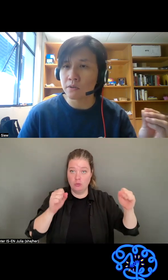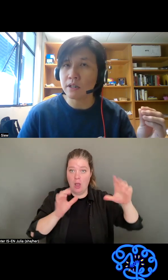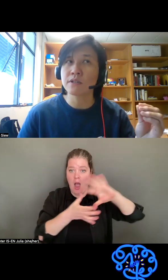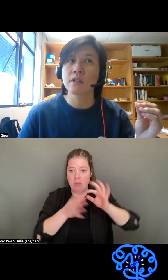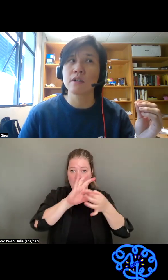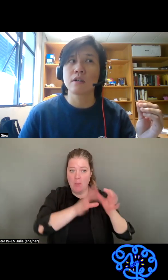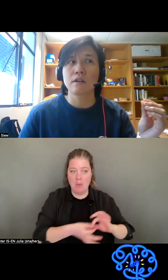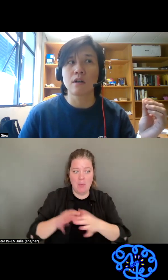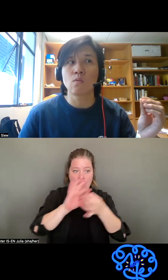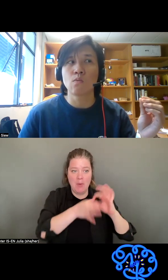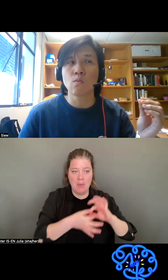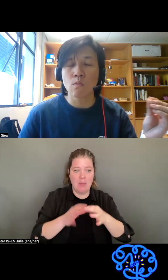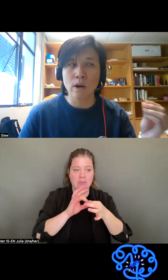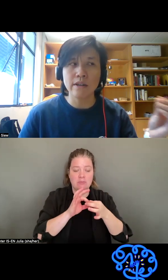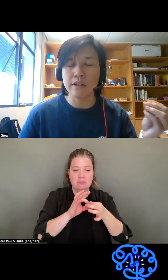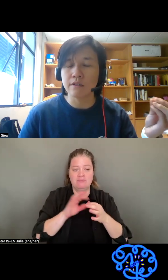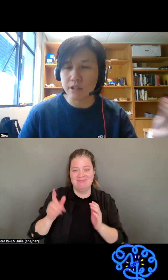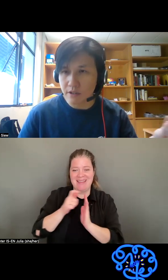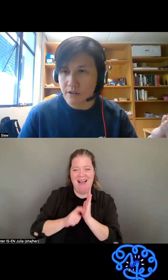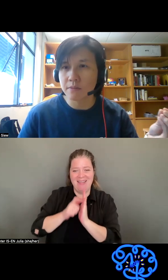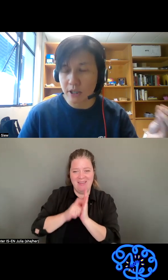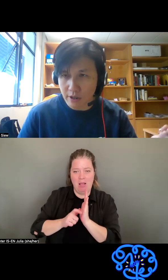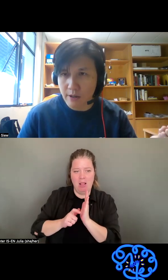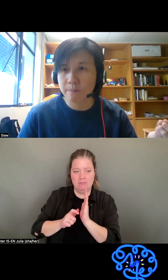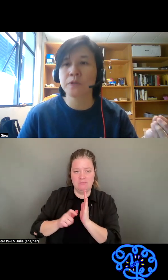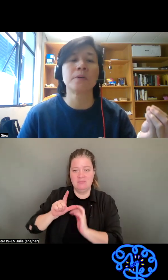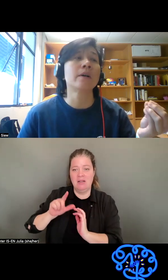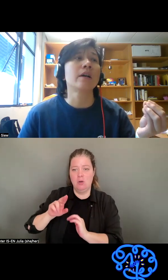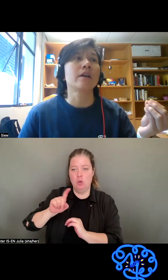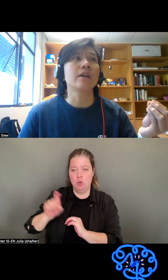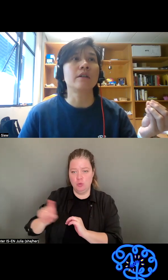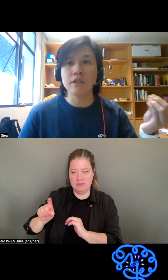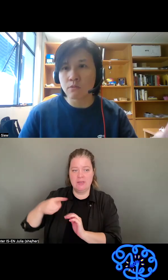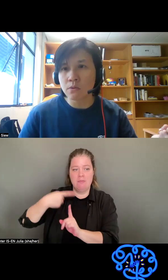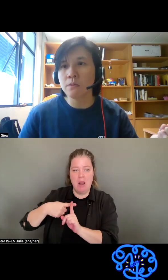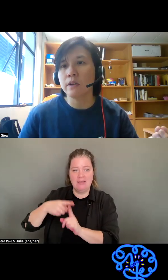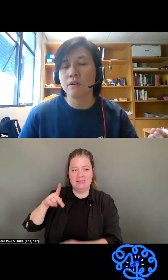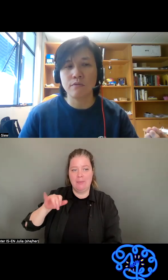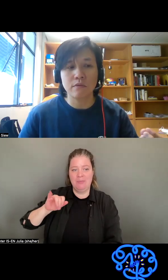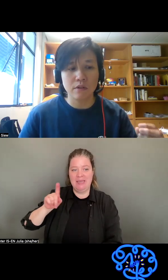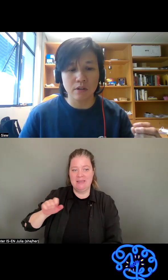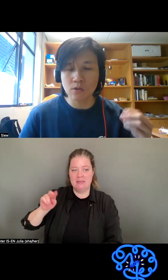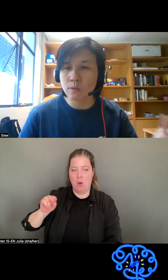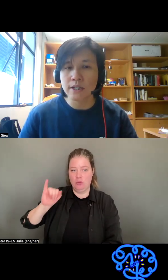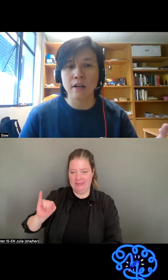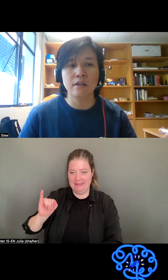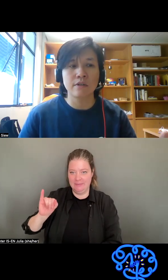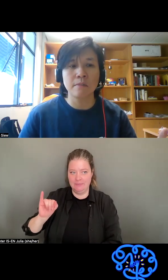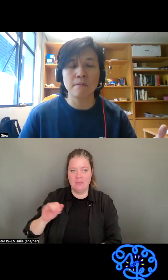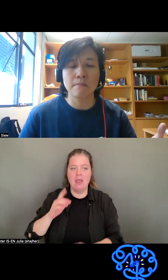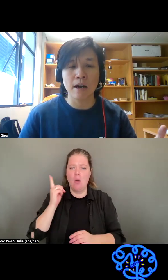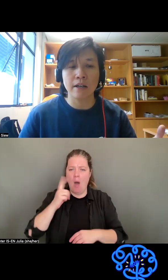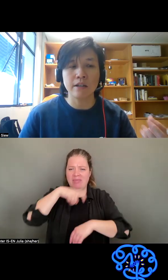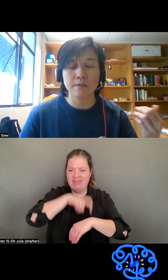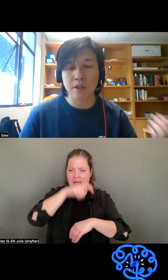and Pizzoni's uh, one edit distance metric. So in this rule, if the two words are